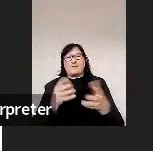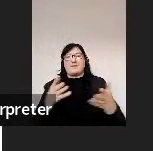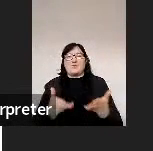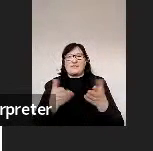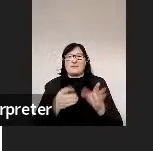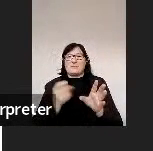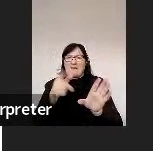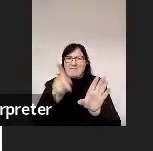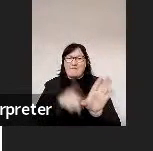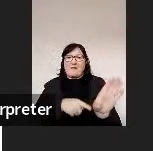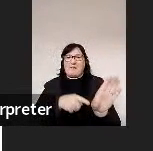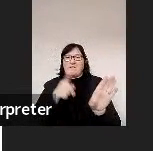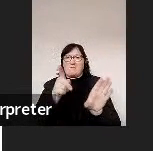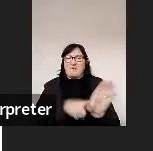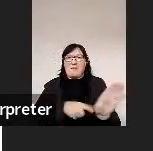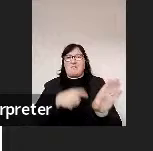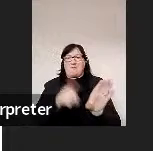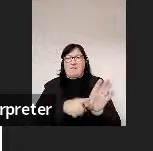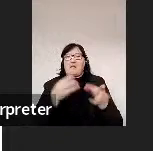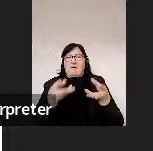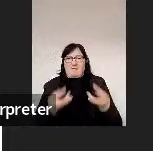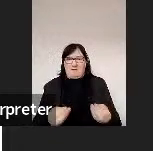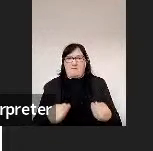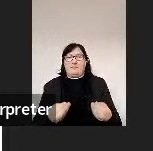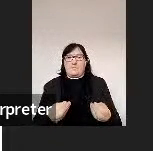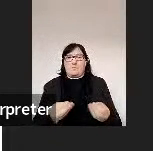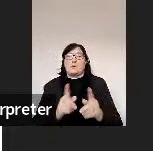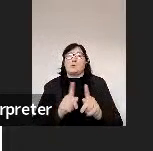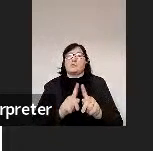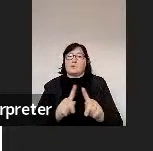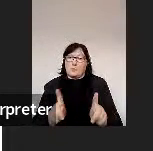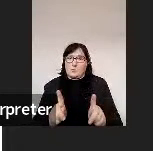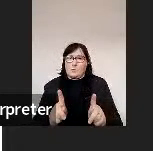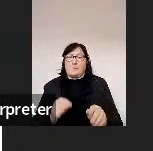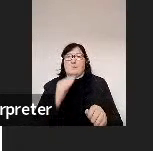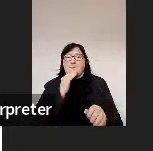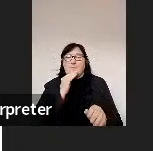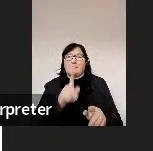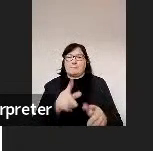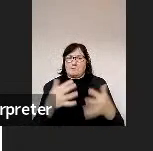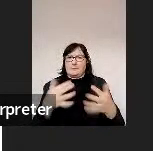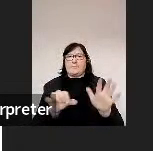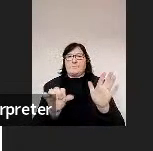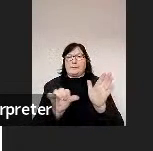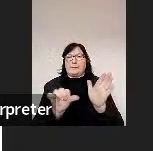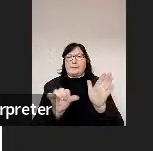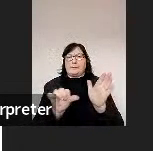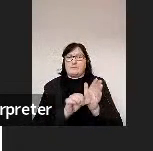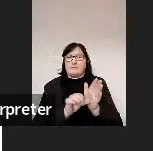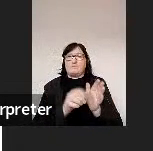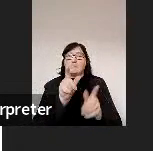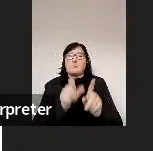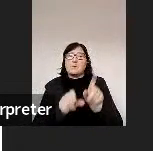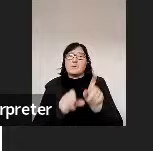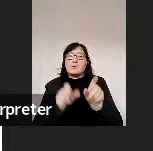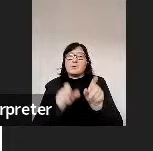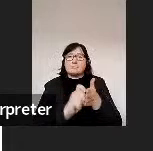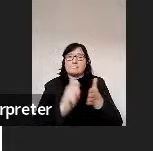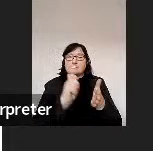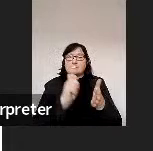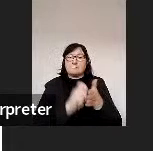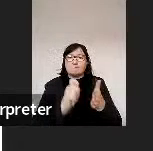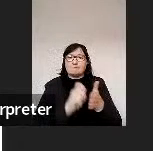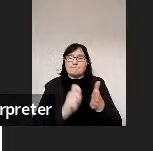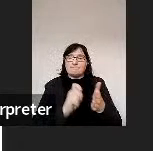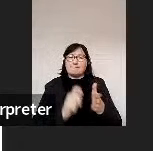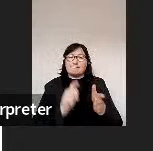that we've dealt with. So it is important that applicants, when they get to this point,